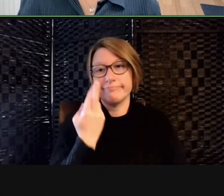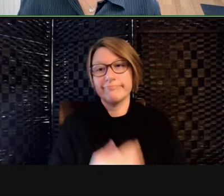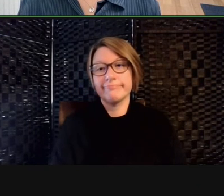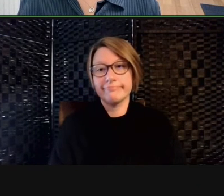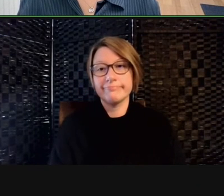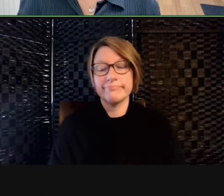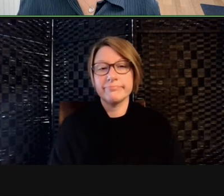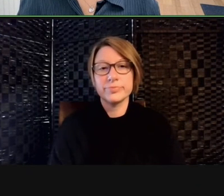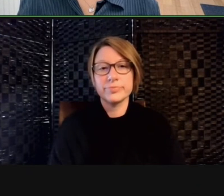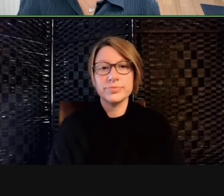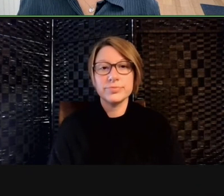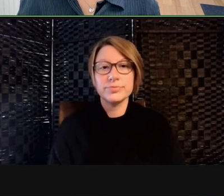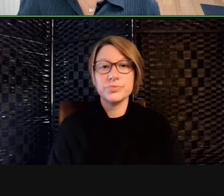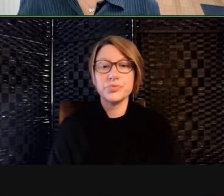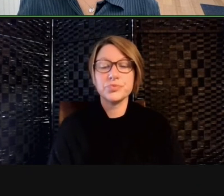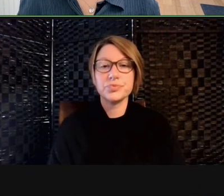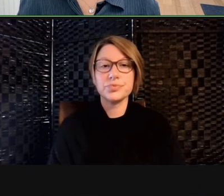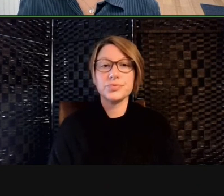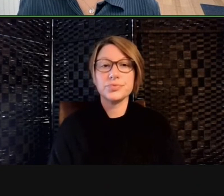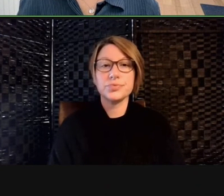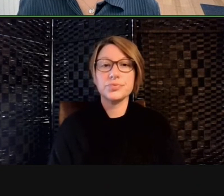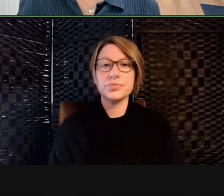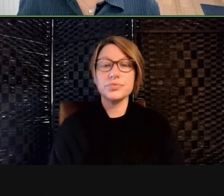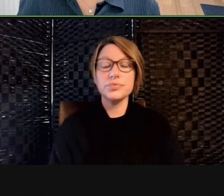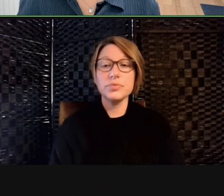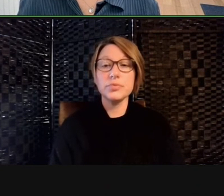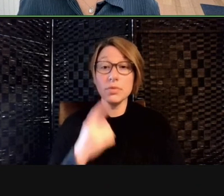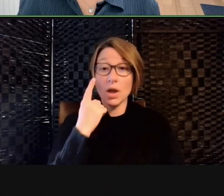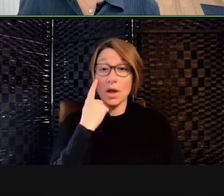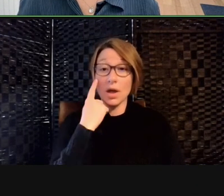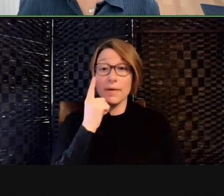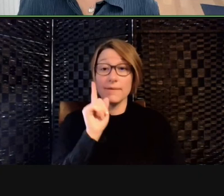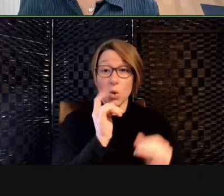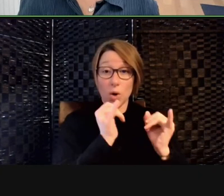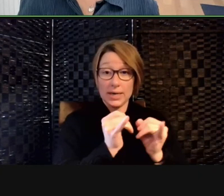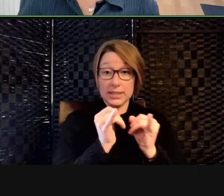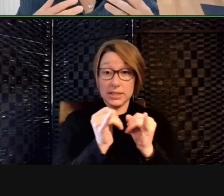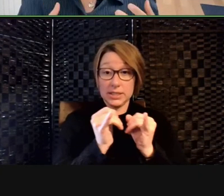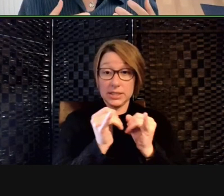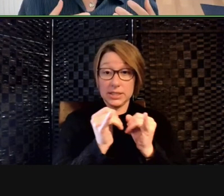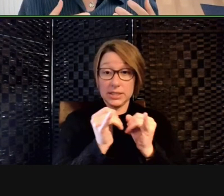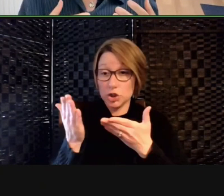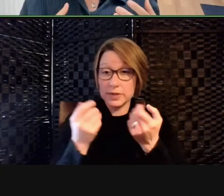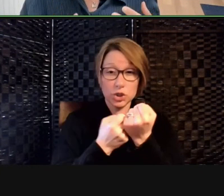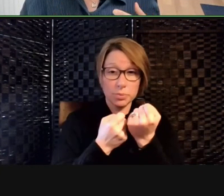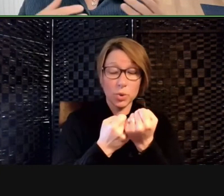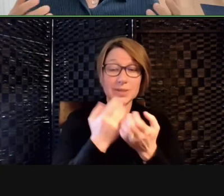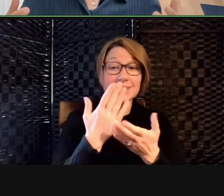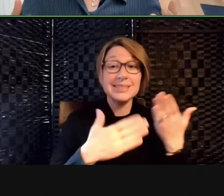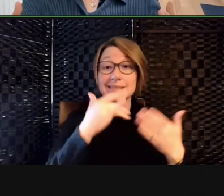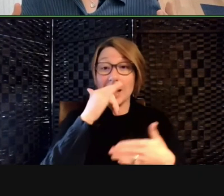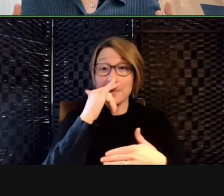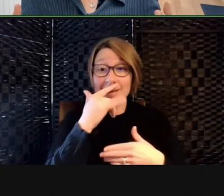And we're also going to think about with this in terms of individualizing services and supports is some kids aren't going to be able to do the whole